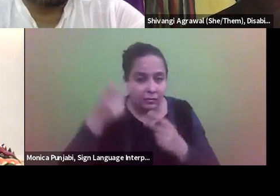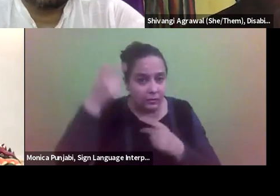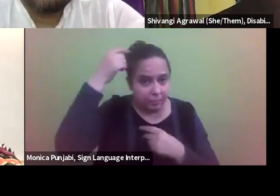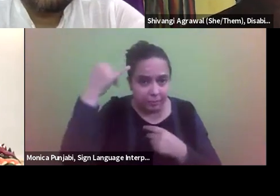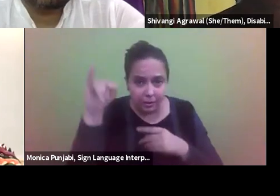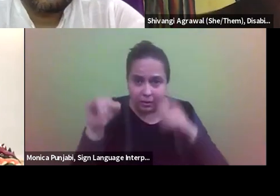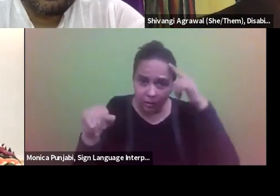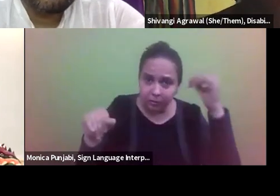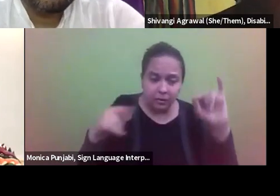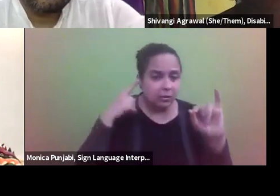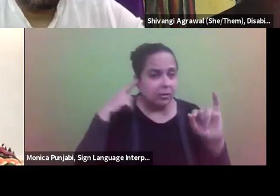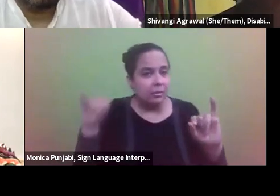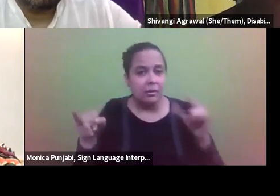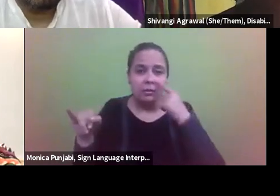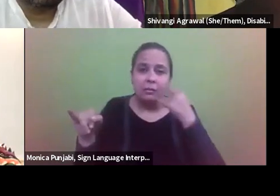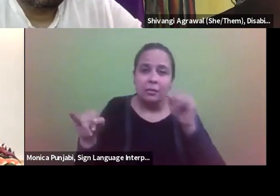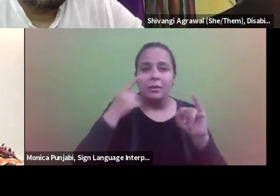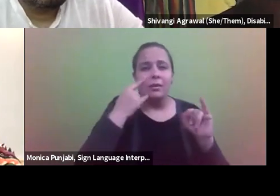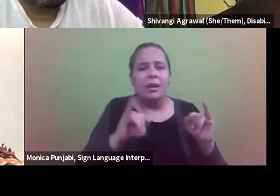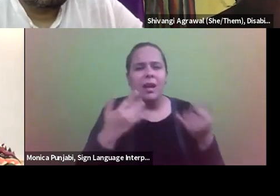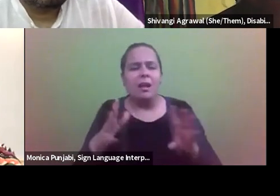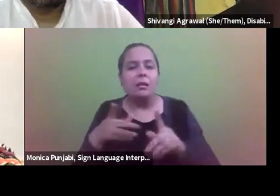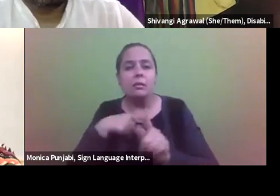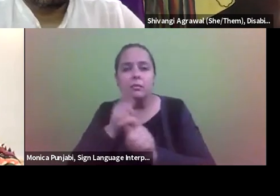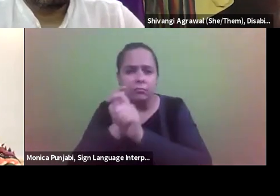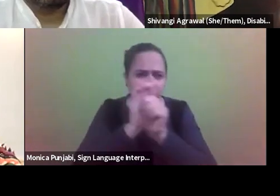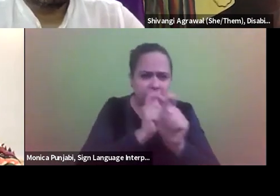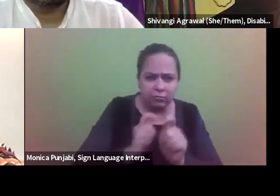that is wrong, or and you instantly think of the